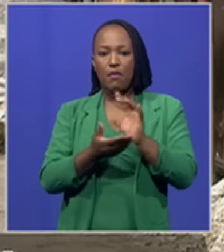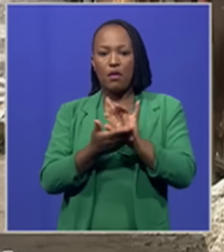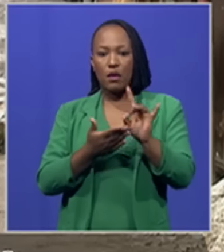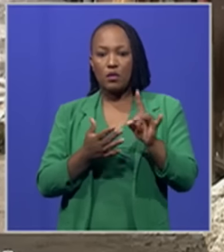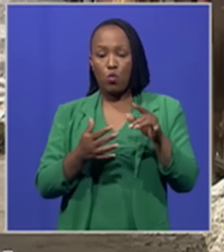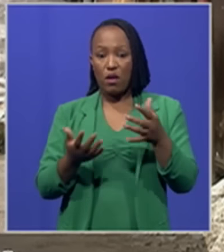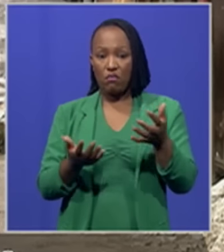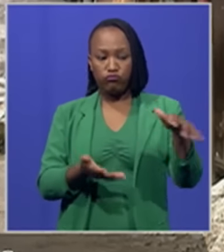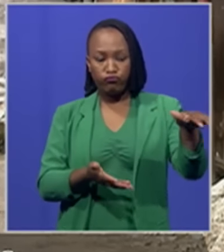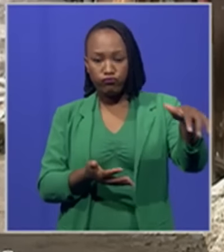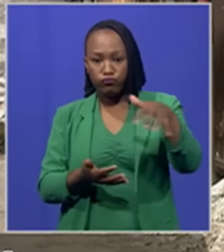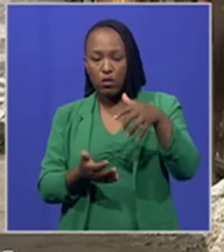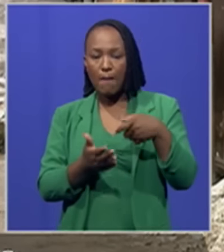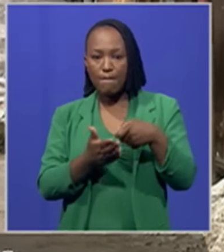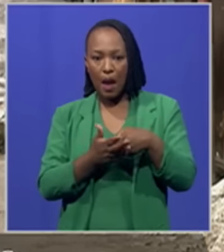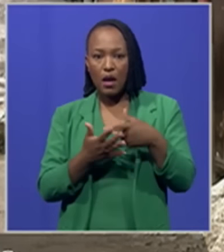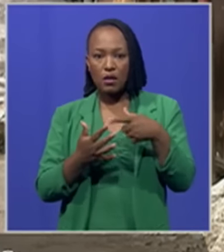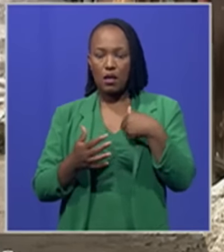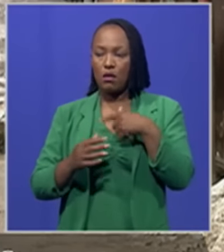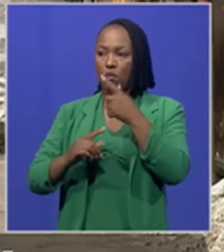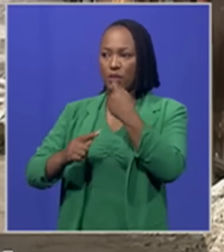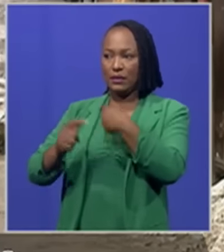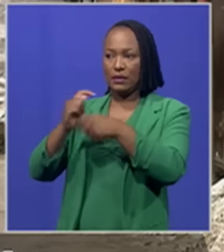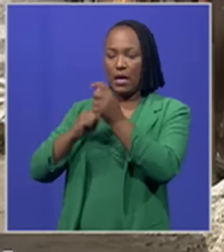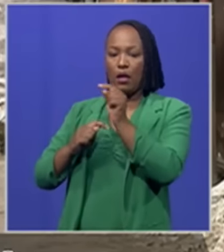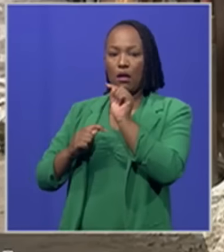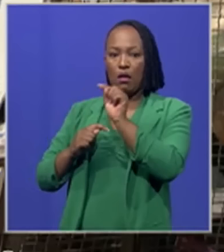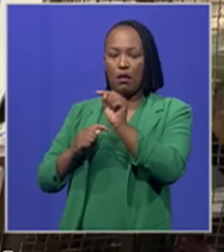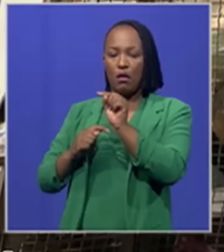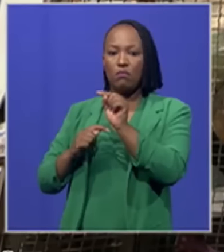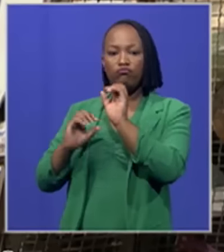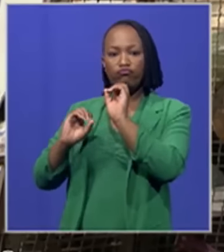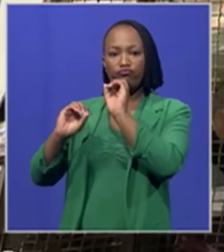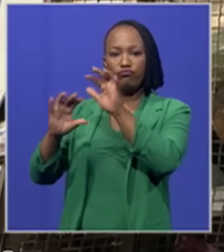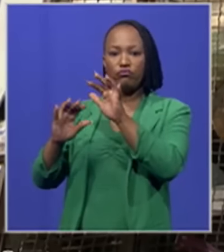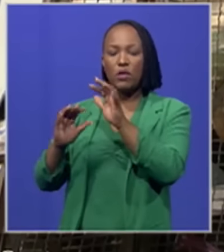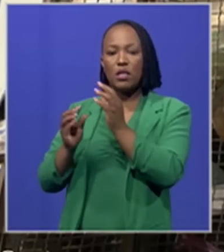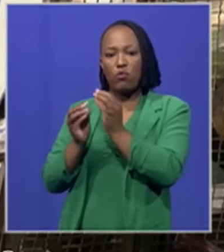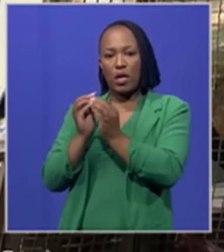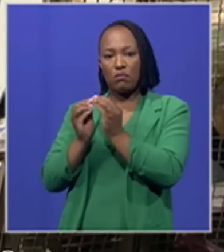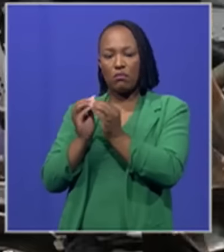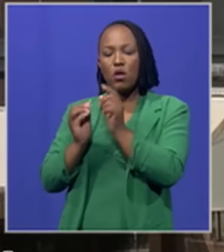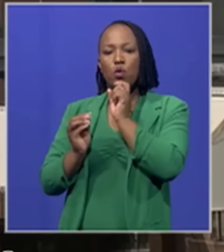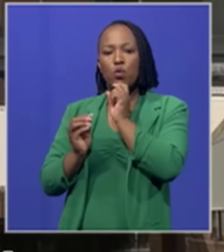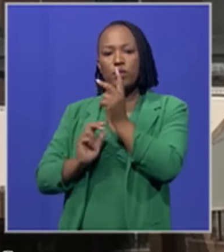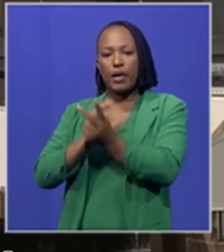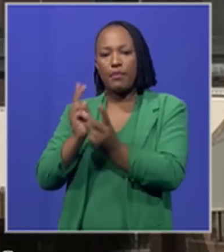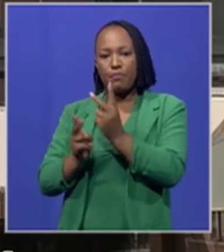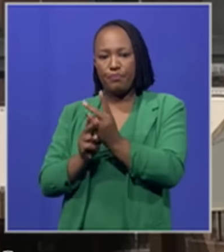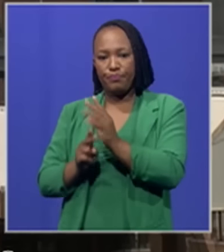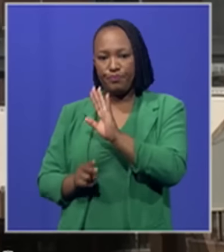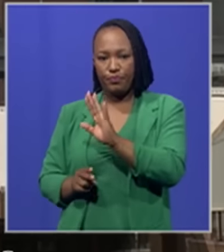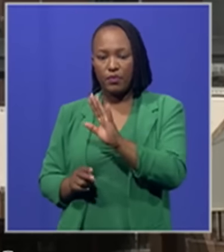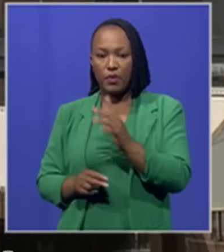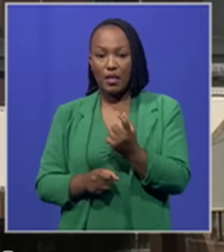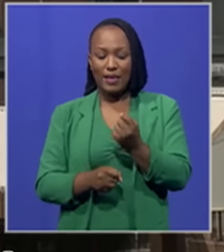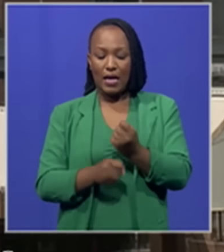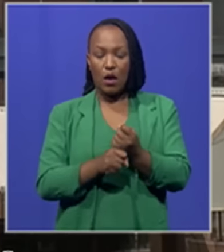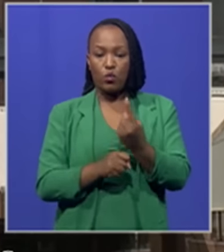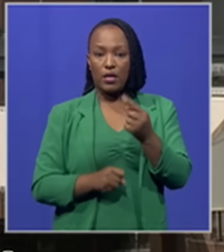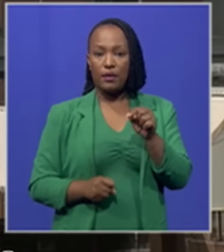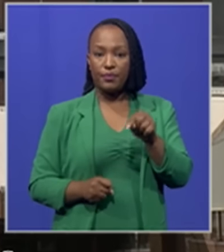isa kwa ditheong tse di rekang le go ntšhafatsa matlakala a latlhilweng le go phepafadiwa gape. Mono Gauteng